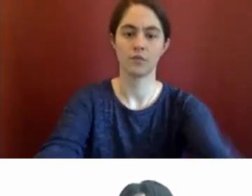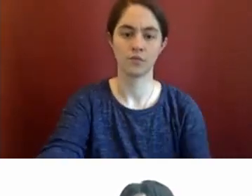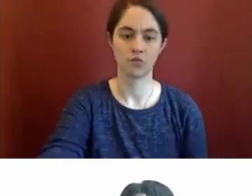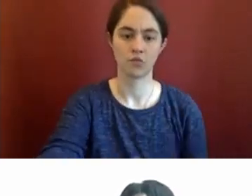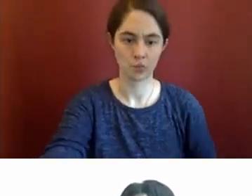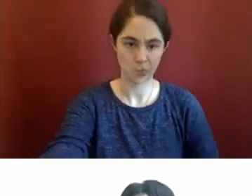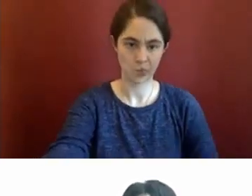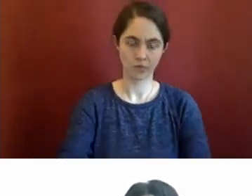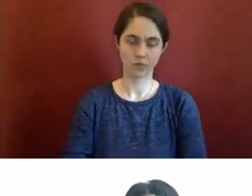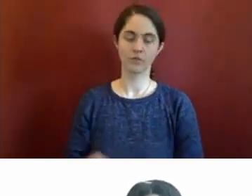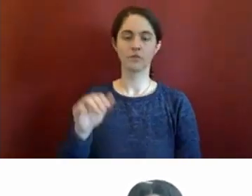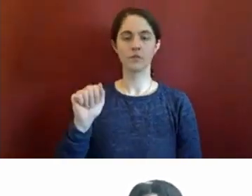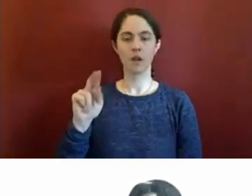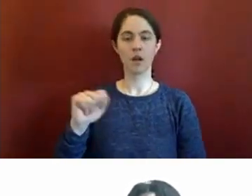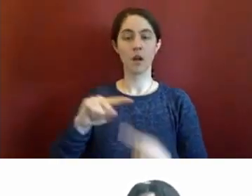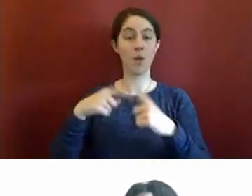didn't